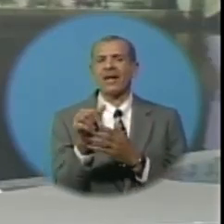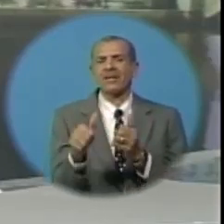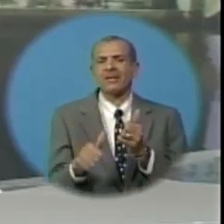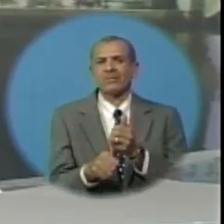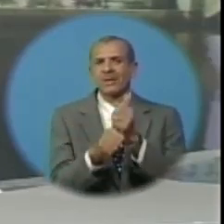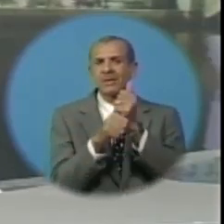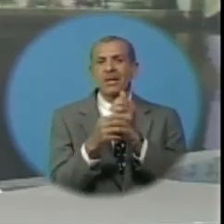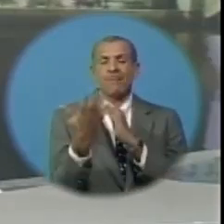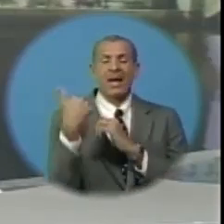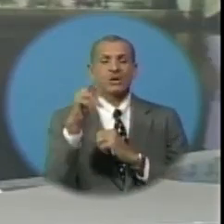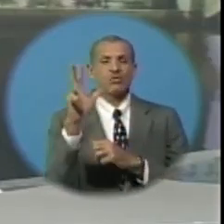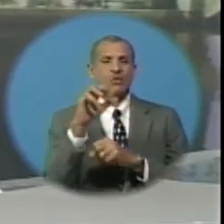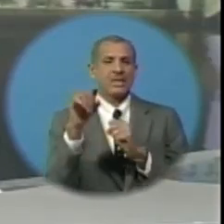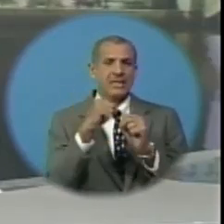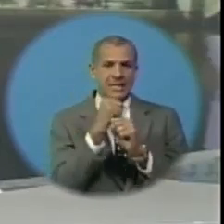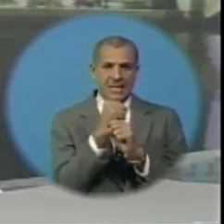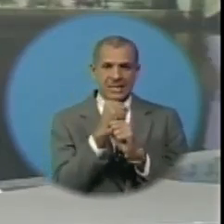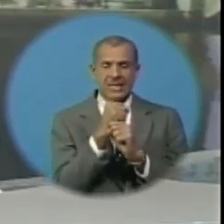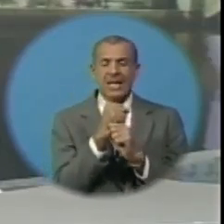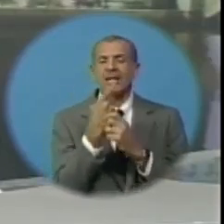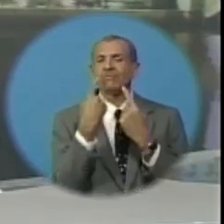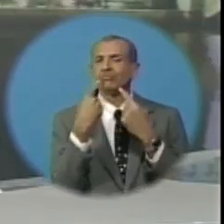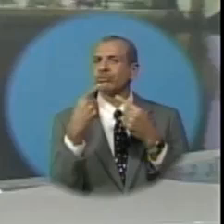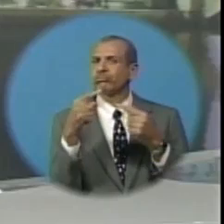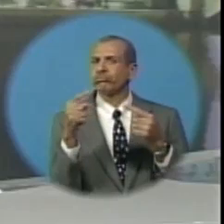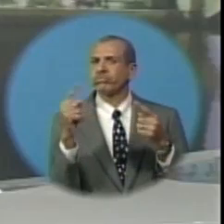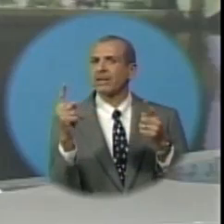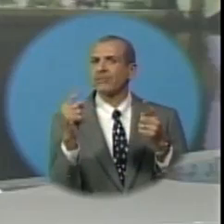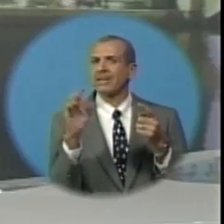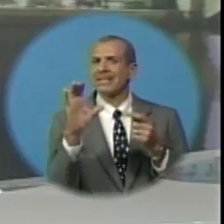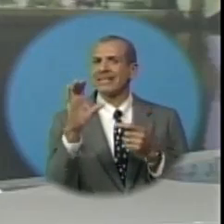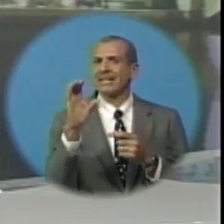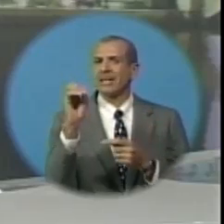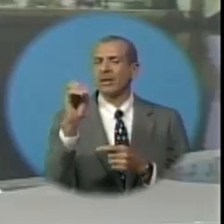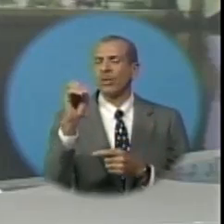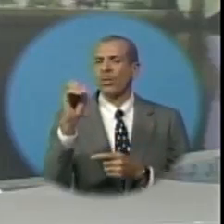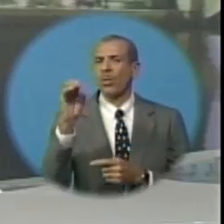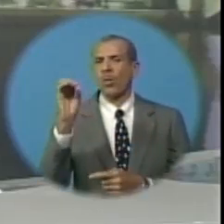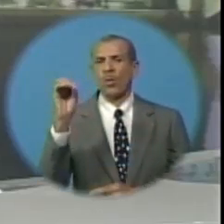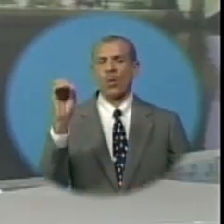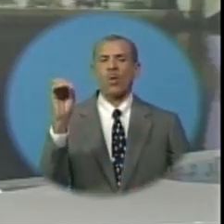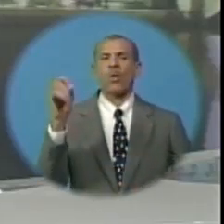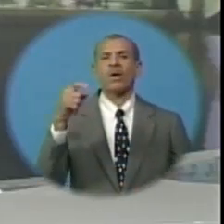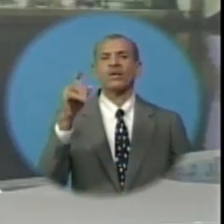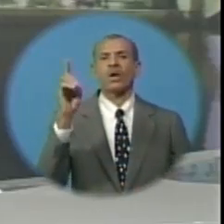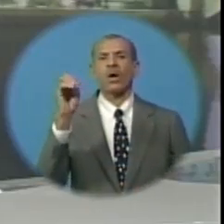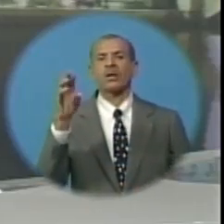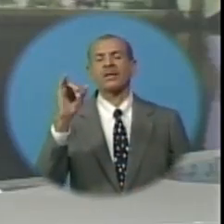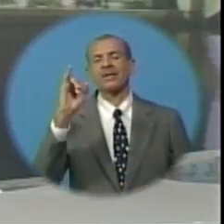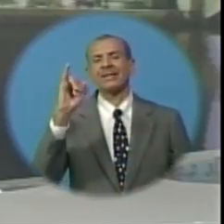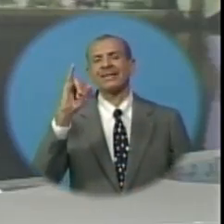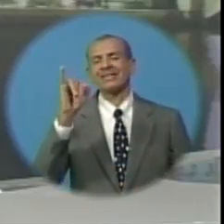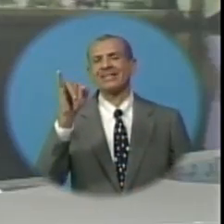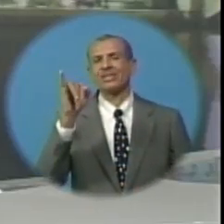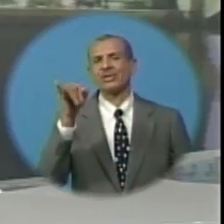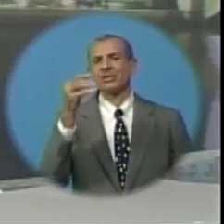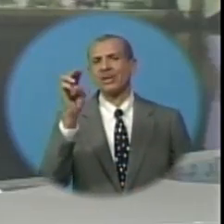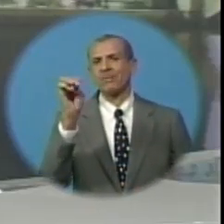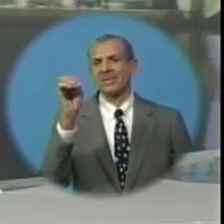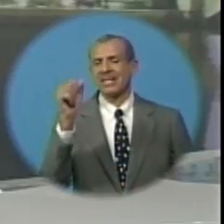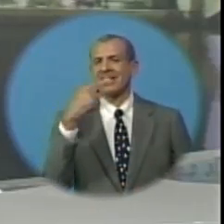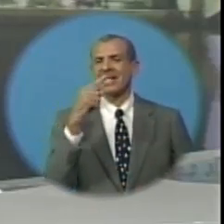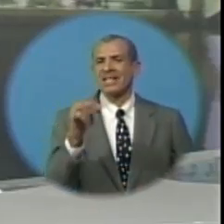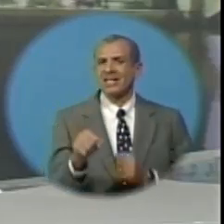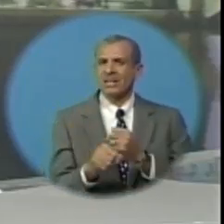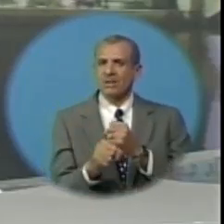over the past 3 years. This disclosure from Chief Executive Officer of the QEH, Dr. Dexter James. He says the